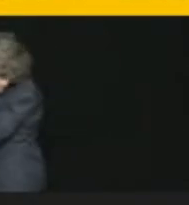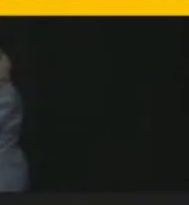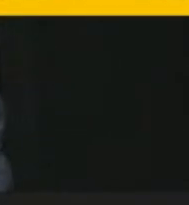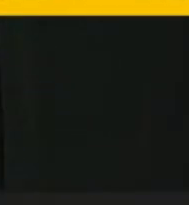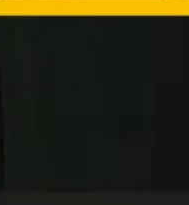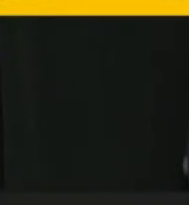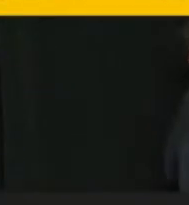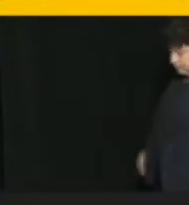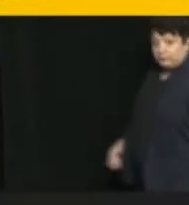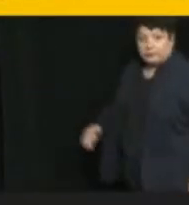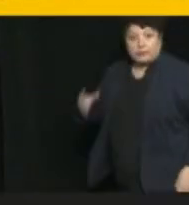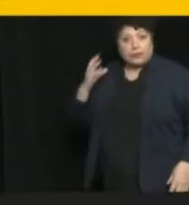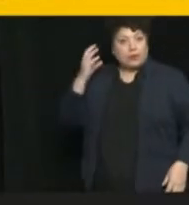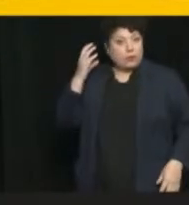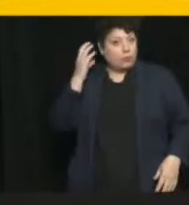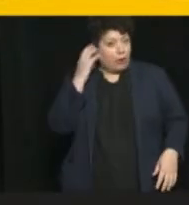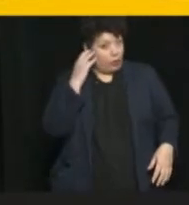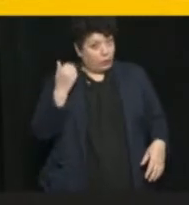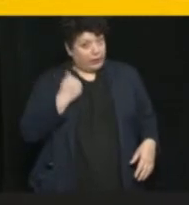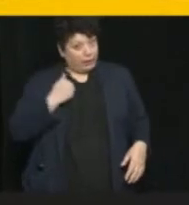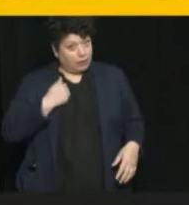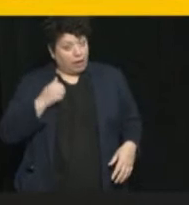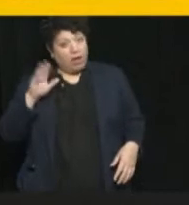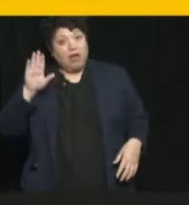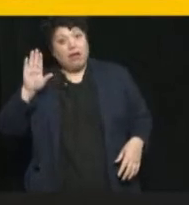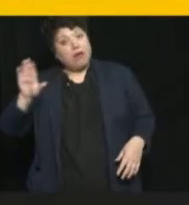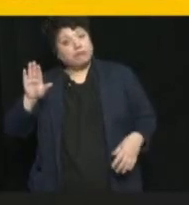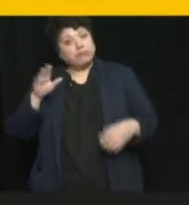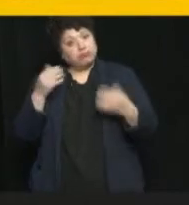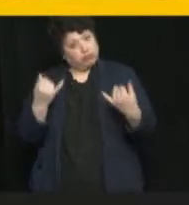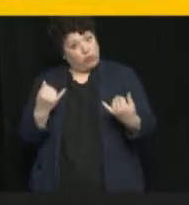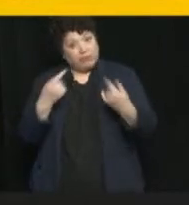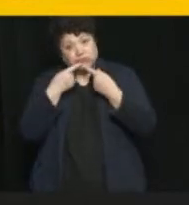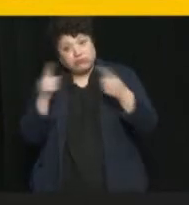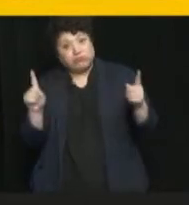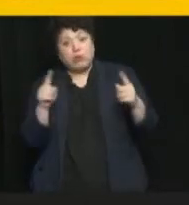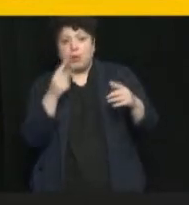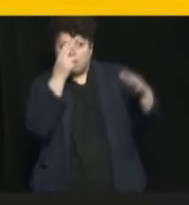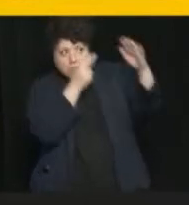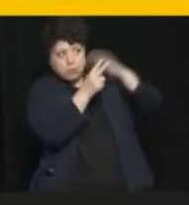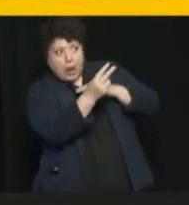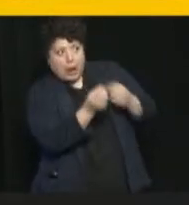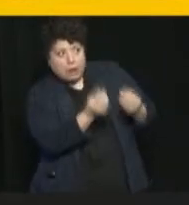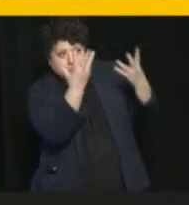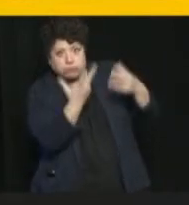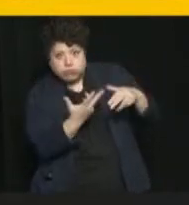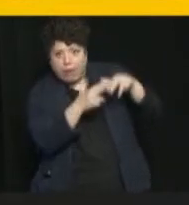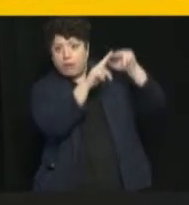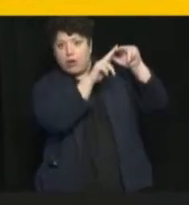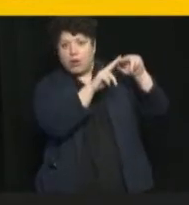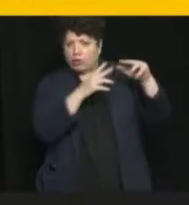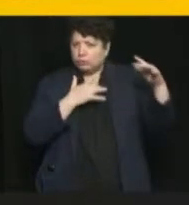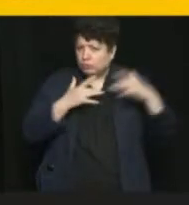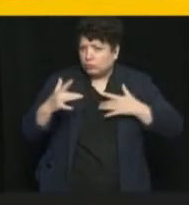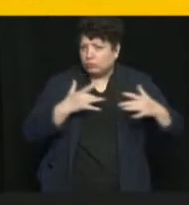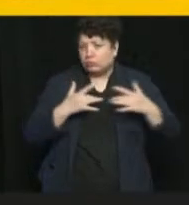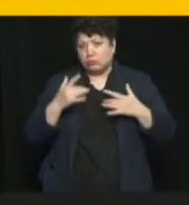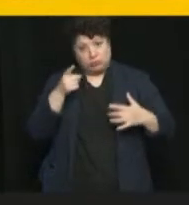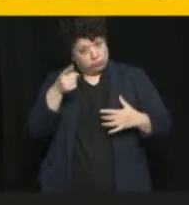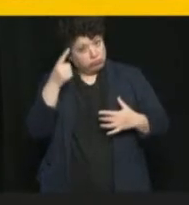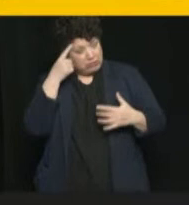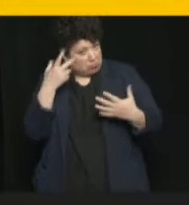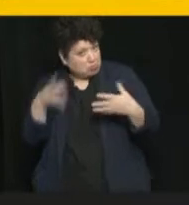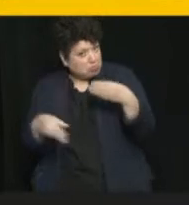saw today, it's pretty worrisome. Would it not be the time to look at new measures in addition